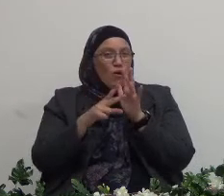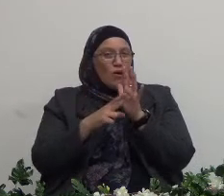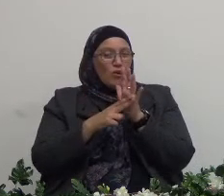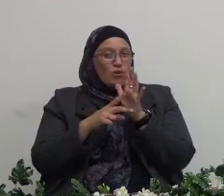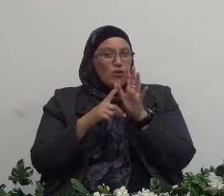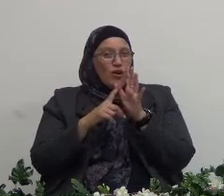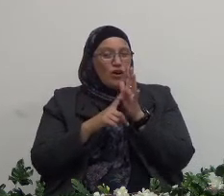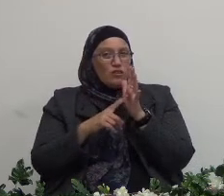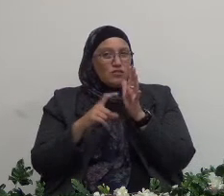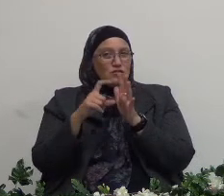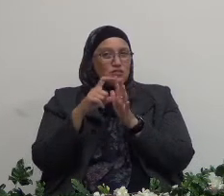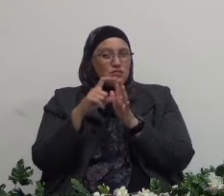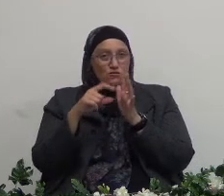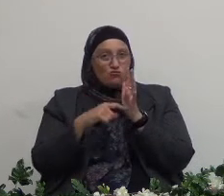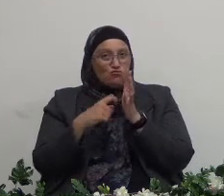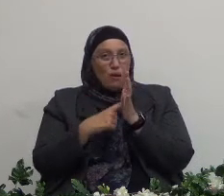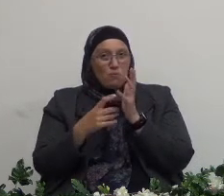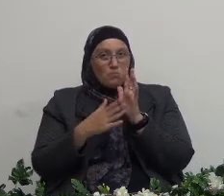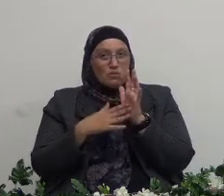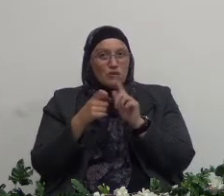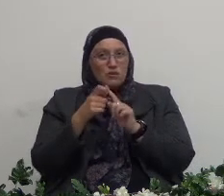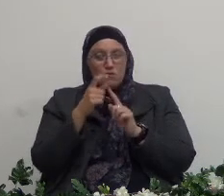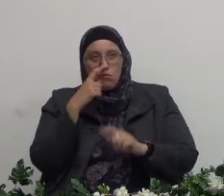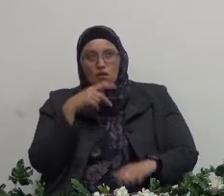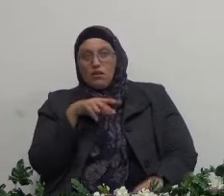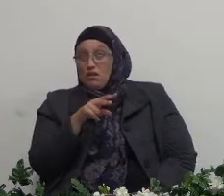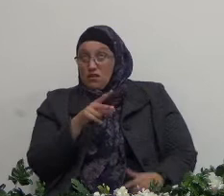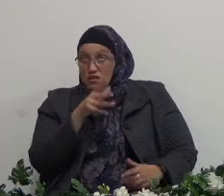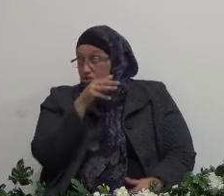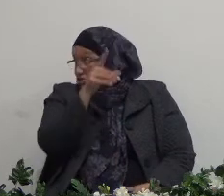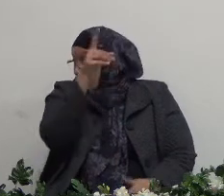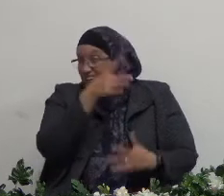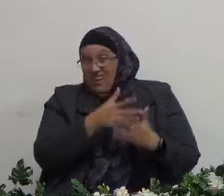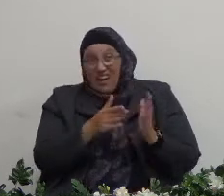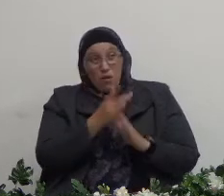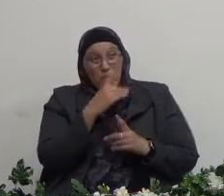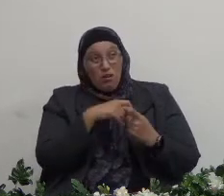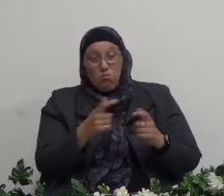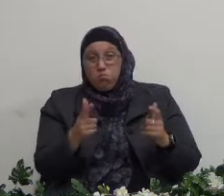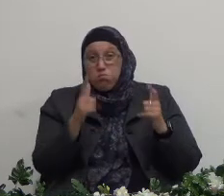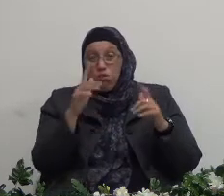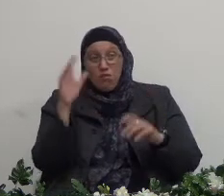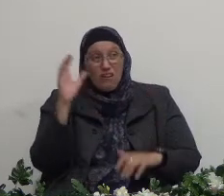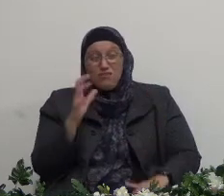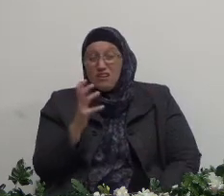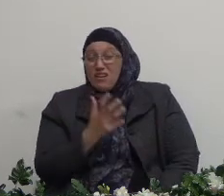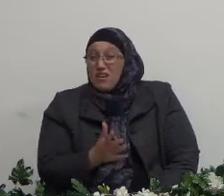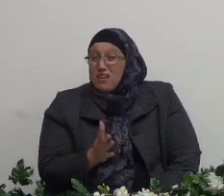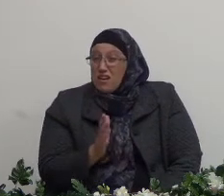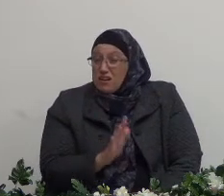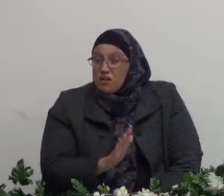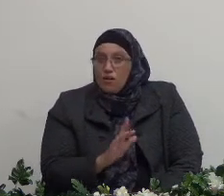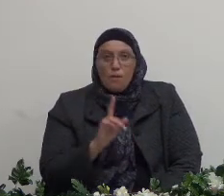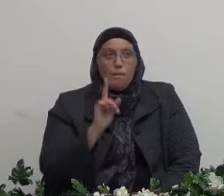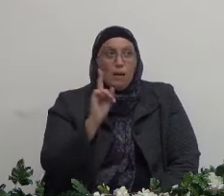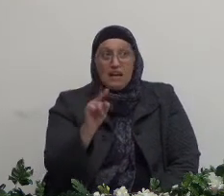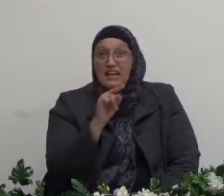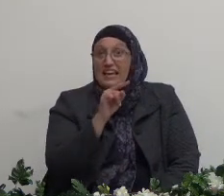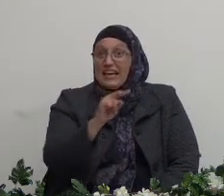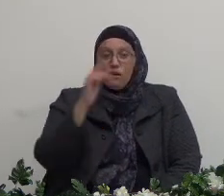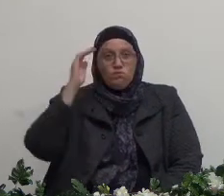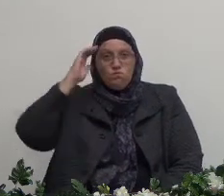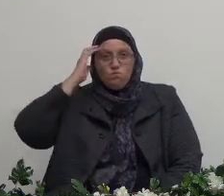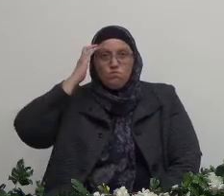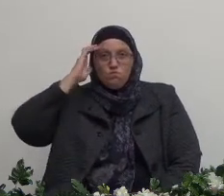willpower of Donald Trump for him to get to the top. Their willpower and the way that they persevere to get the top, don't underestimate